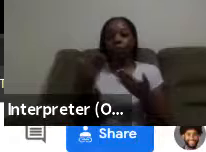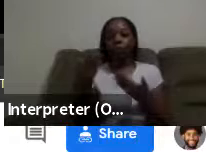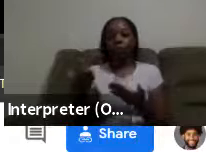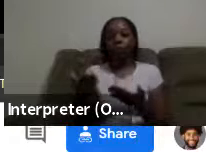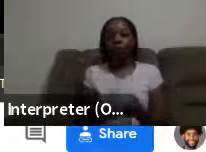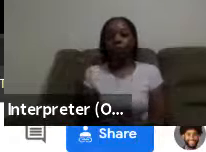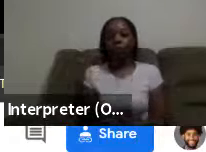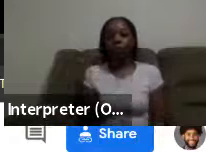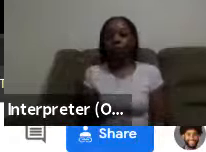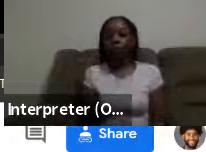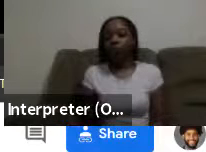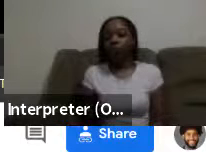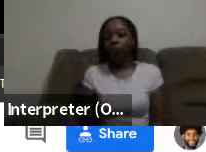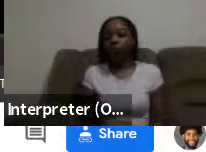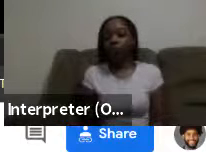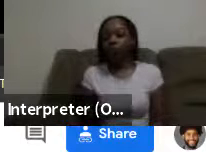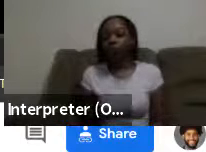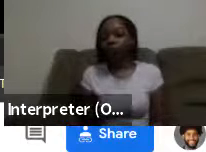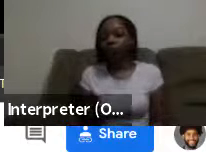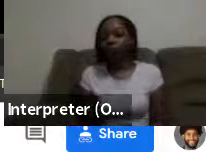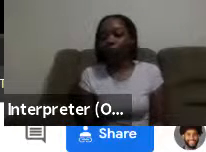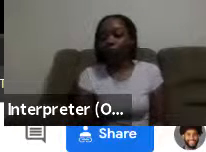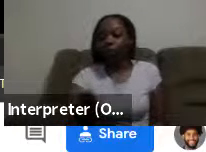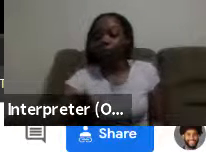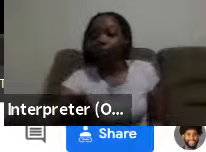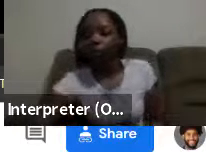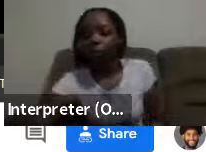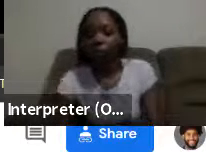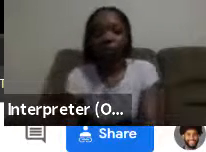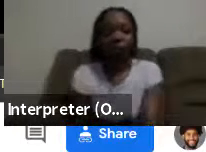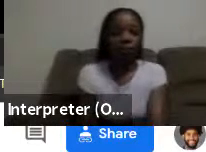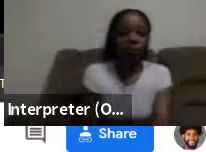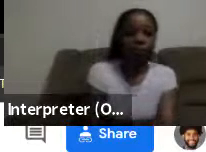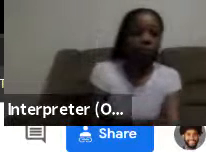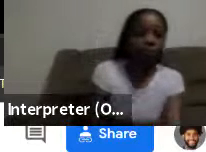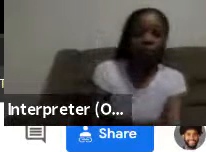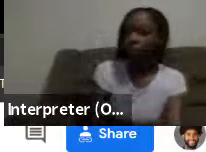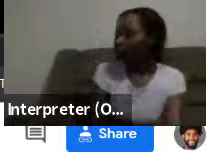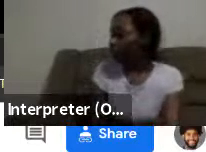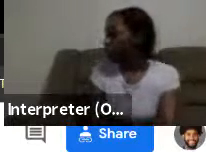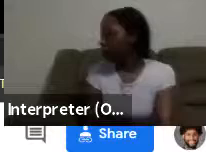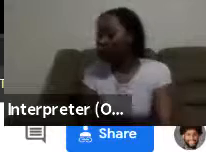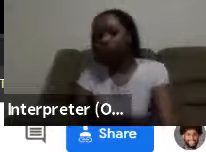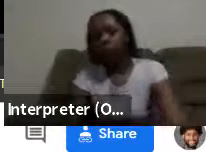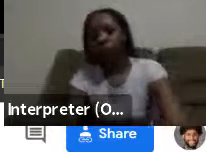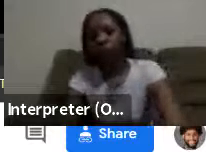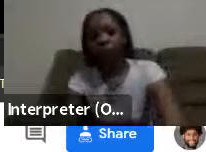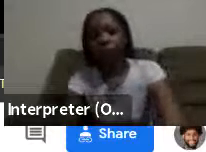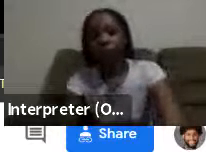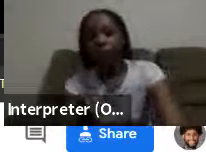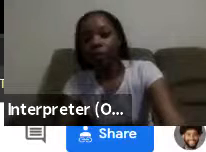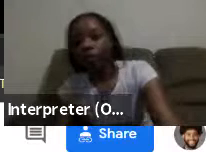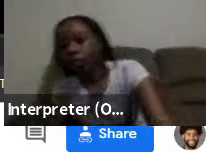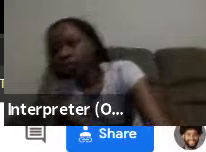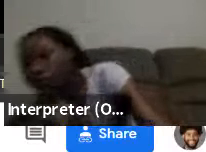to the second reading. Motion, well, I take away my previous motion and then motion to move to discussion.